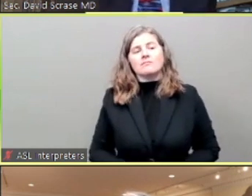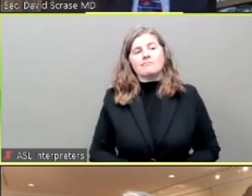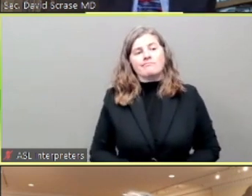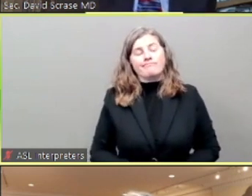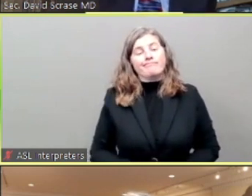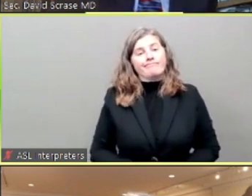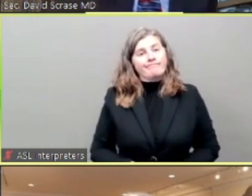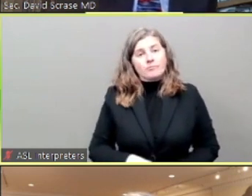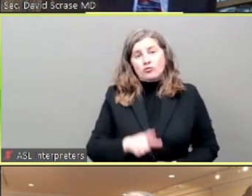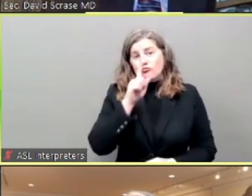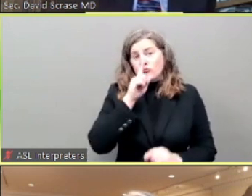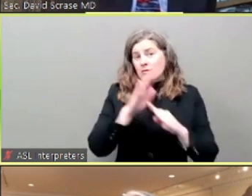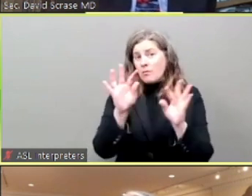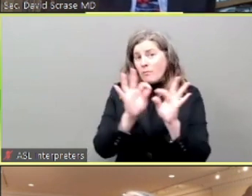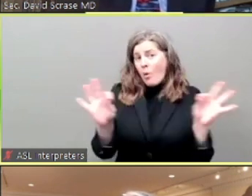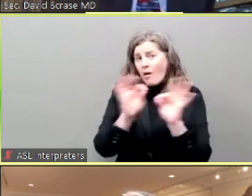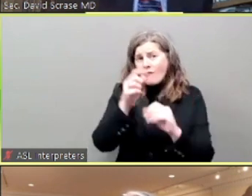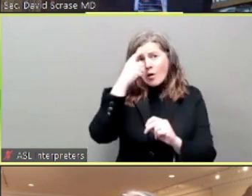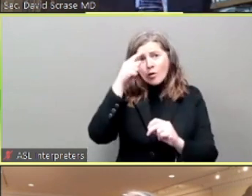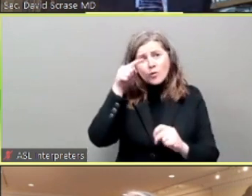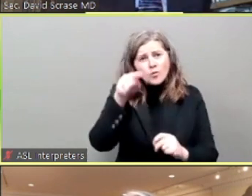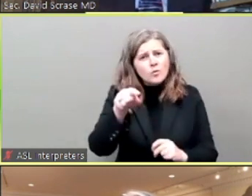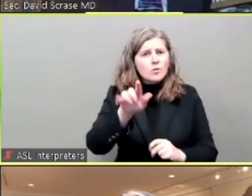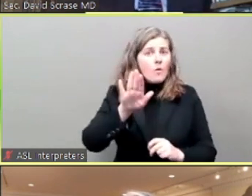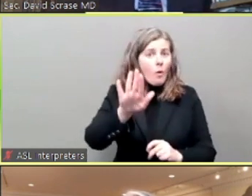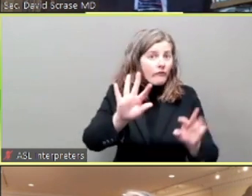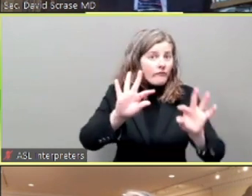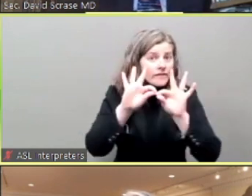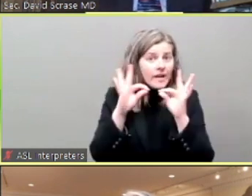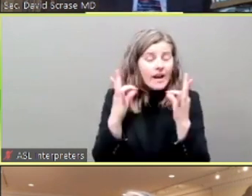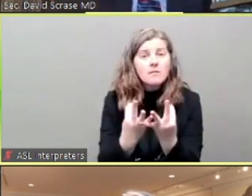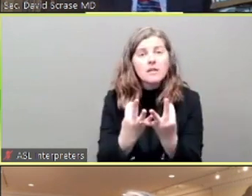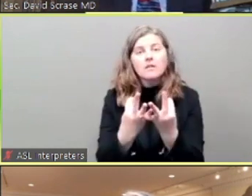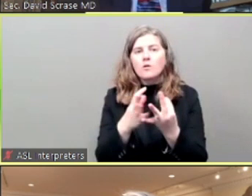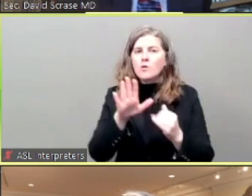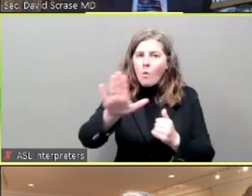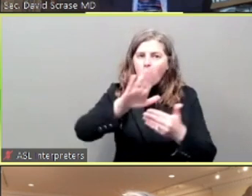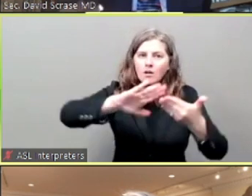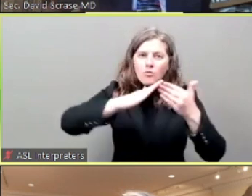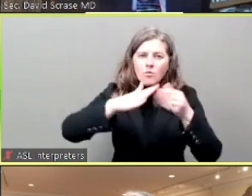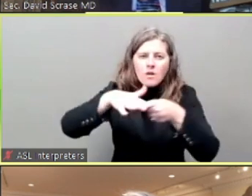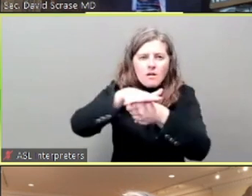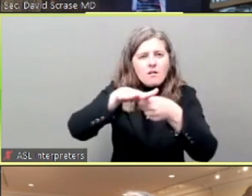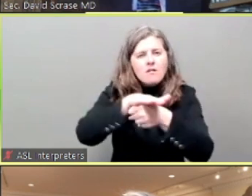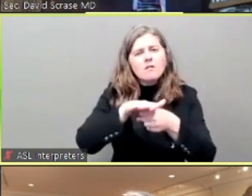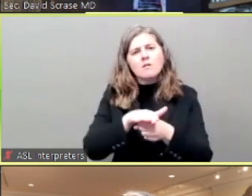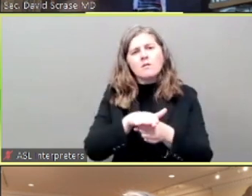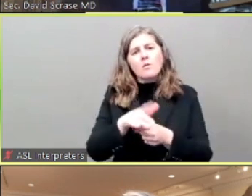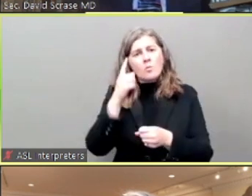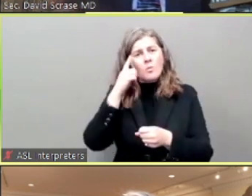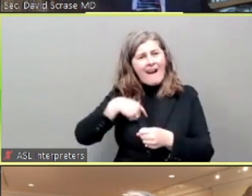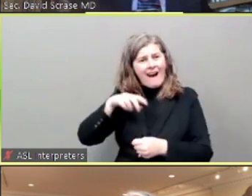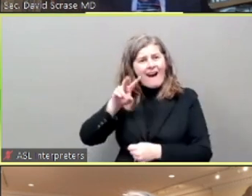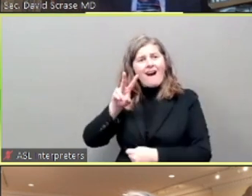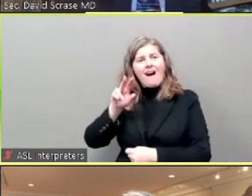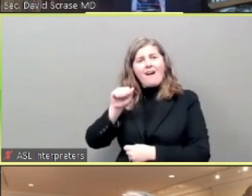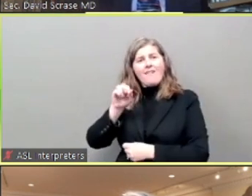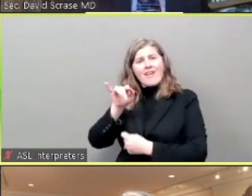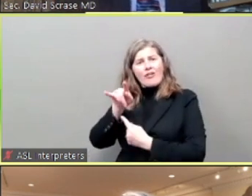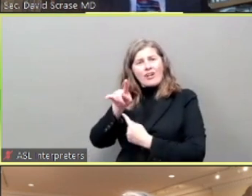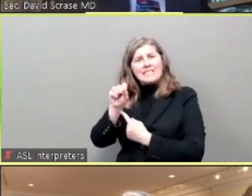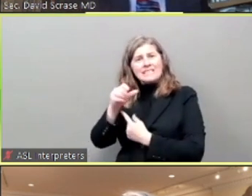It's really important for you and your family and your community. We do have variants, so